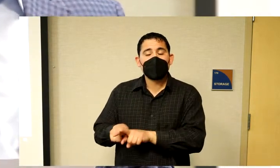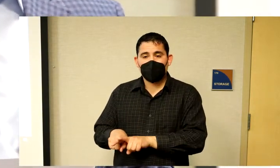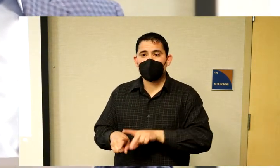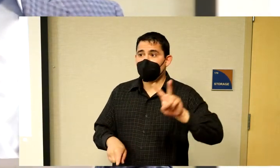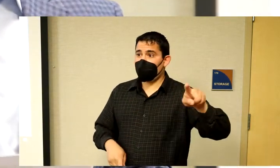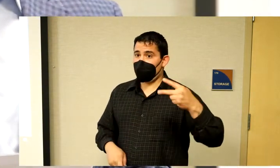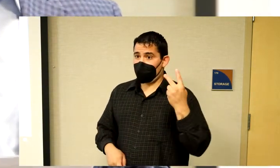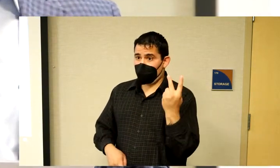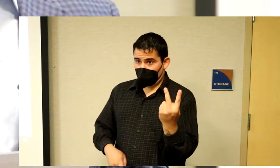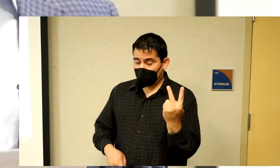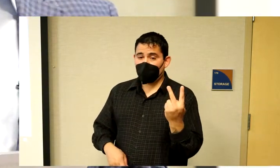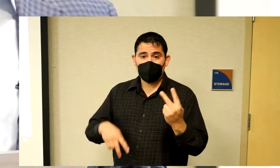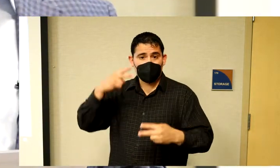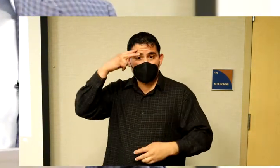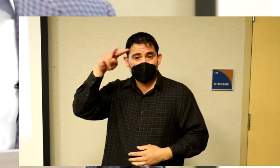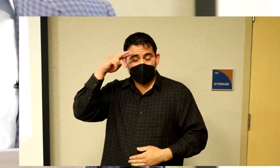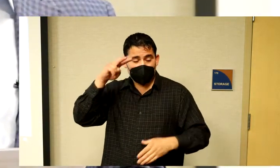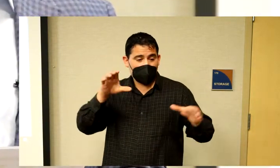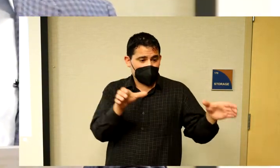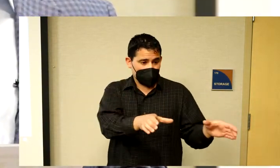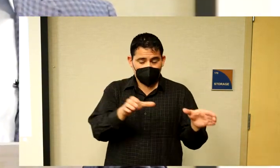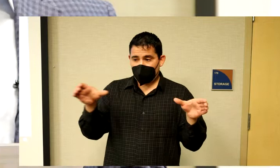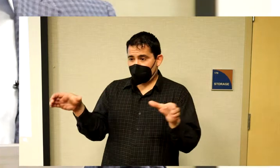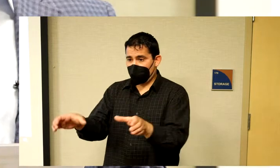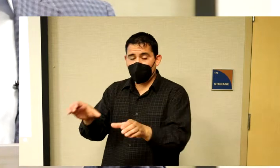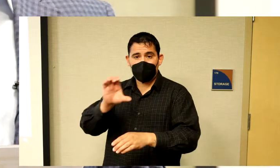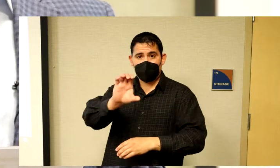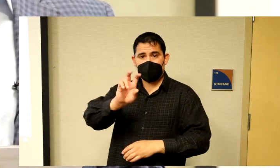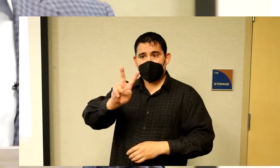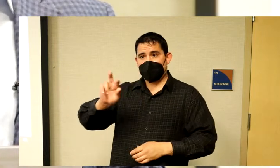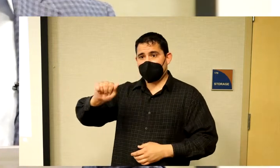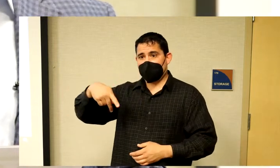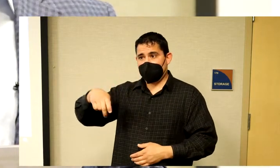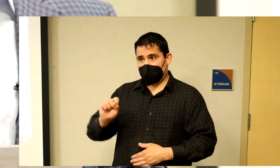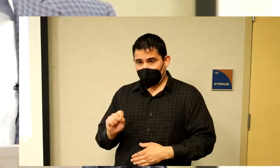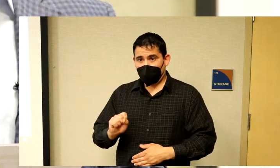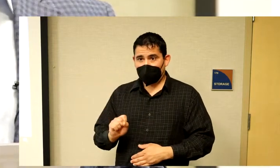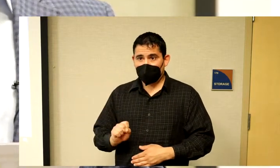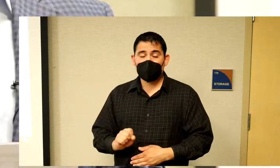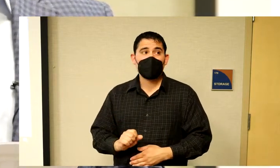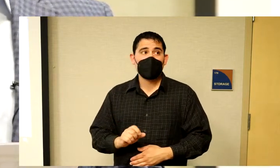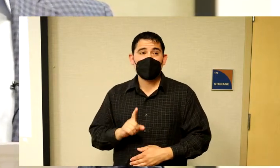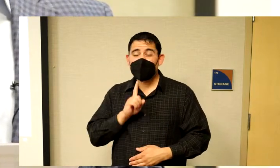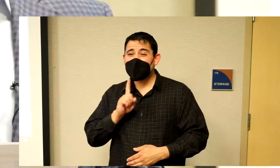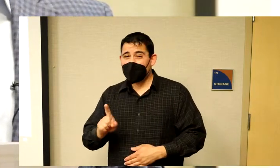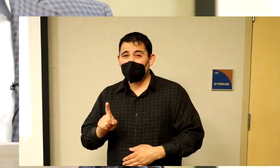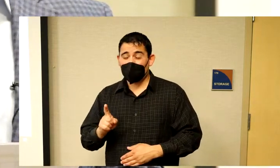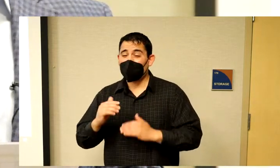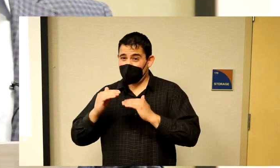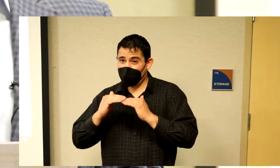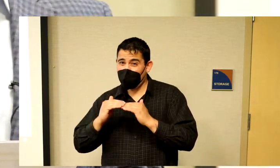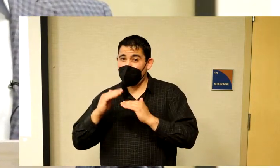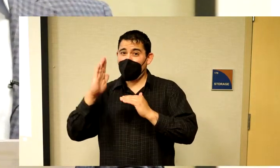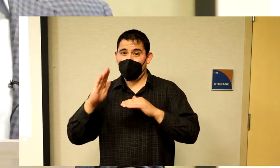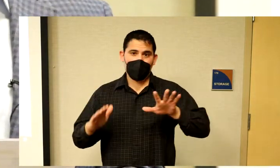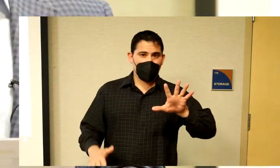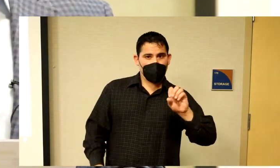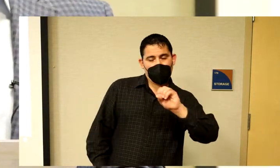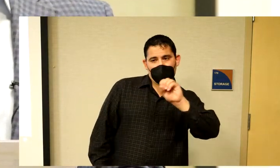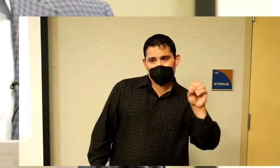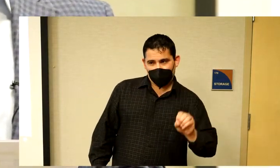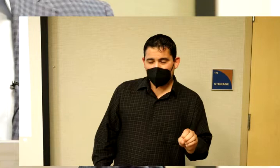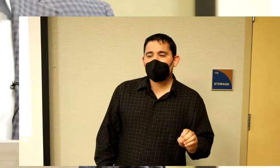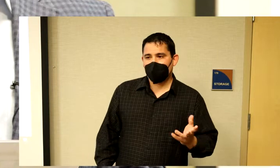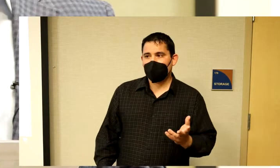Hispanic CVAPs that are more than just right at the edge of that 50%.